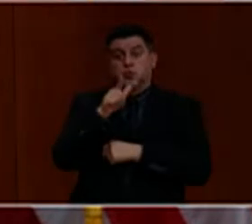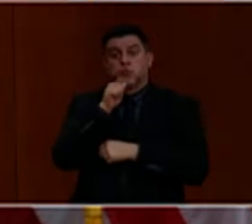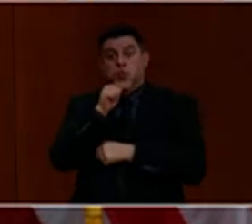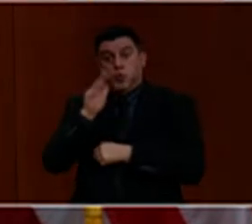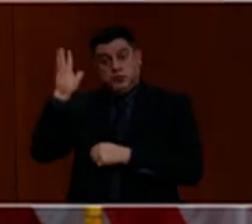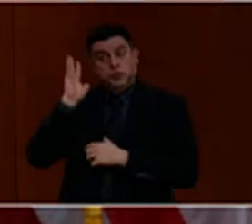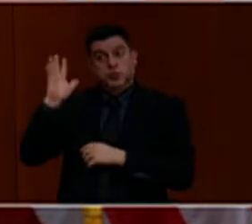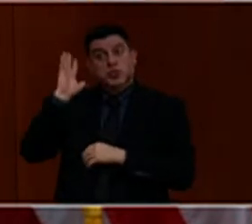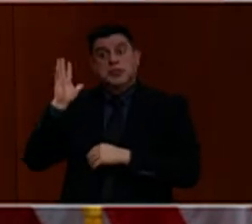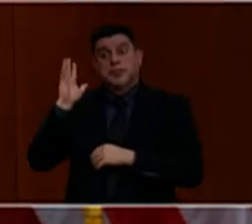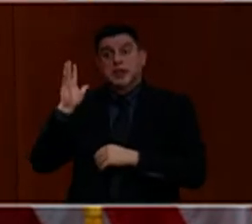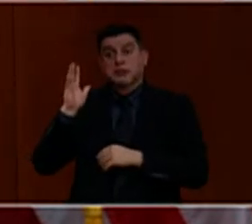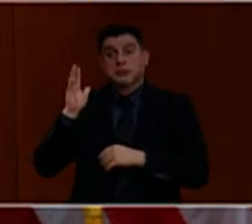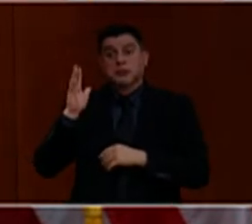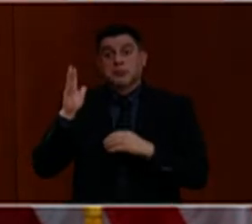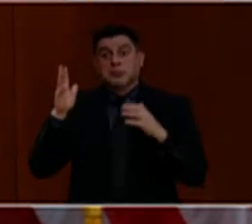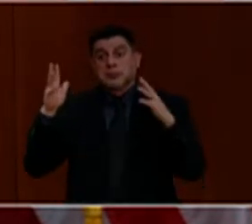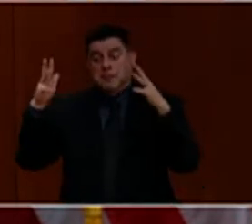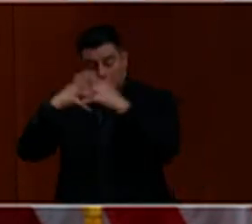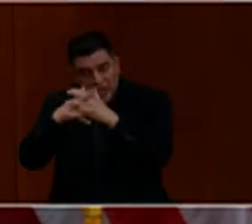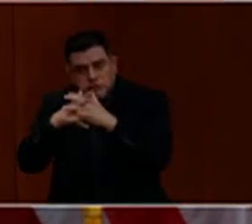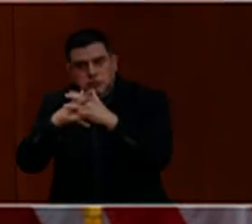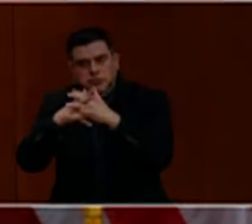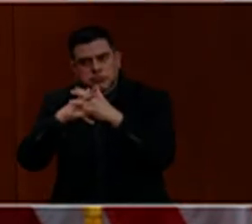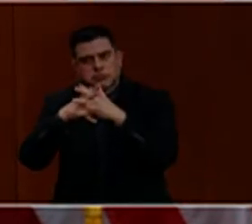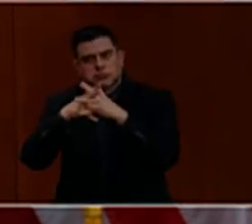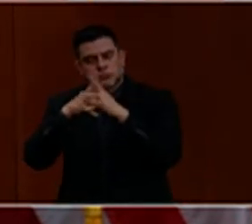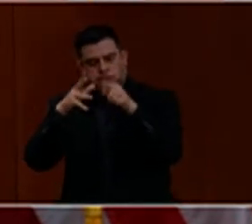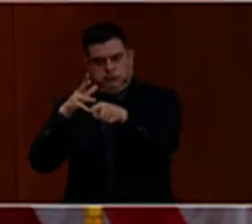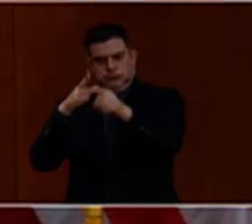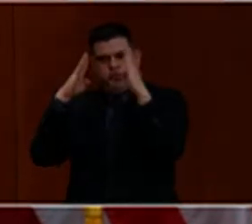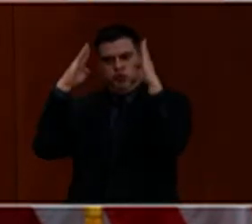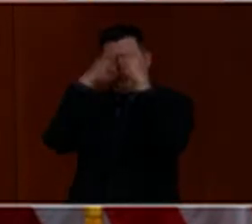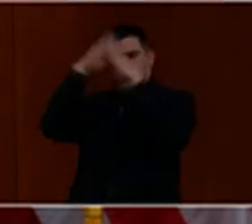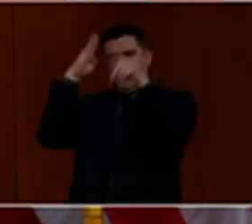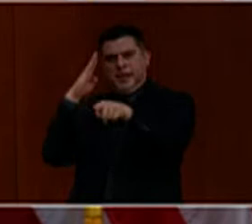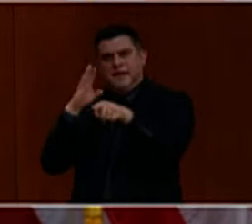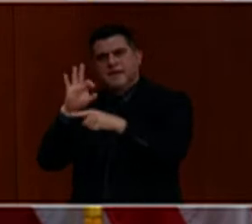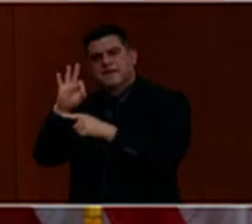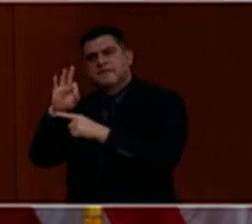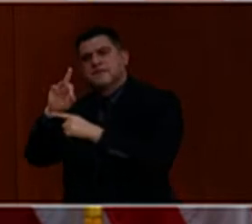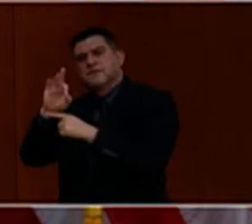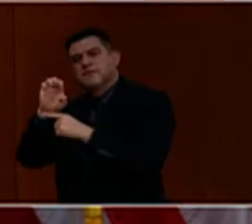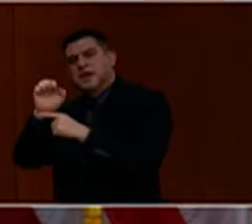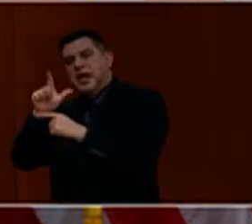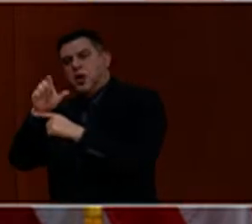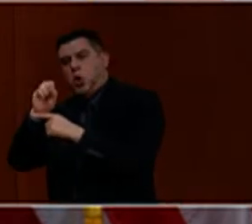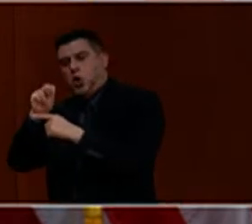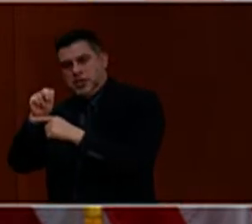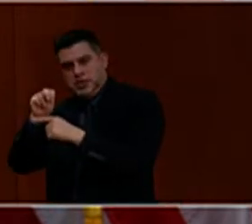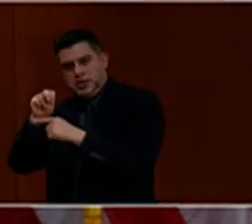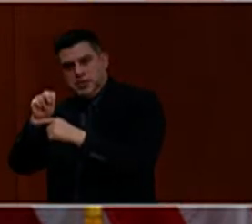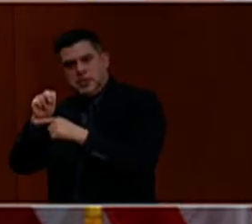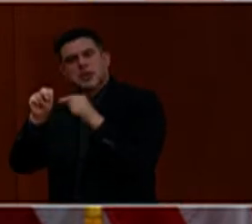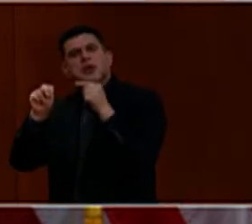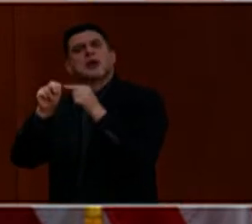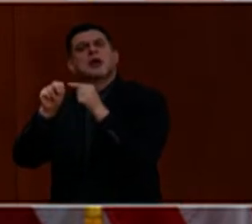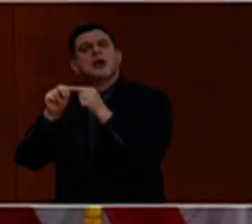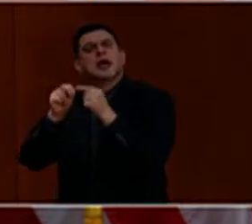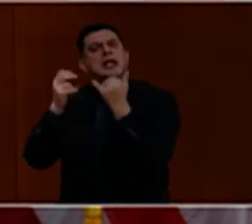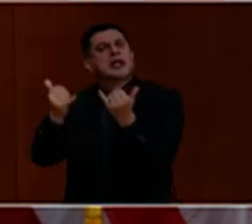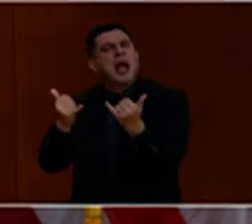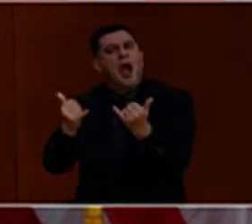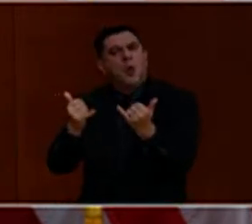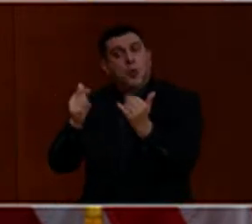state of Florida that was quietly posted to the Secretary of State's website over the last couple of days. And there hasn't been any major announcement about